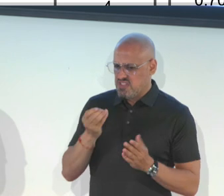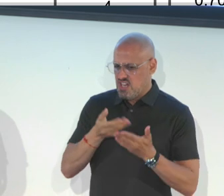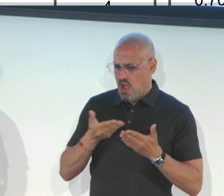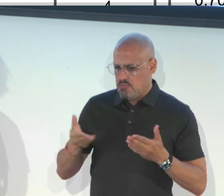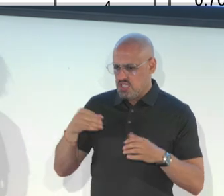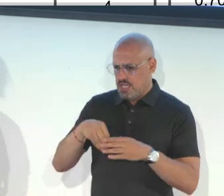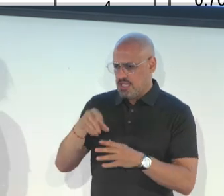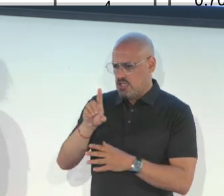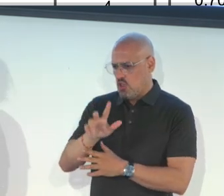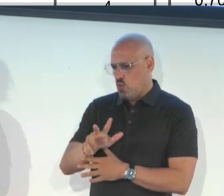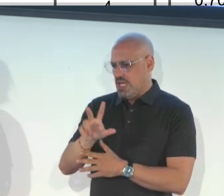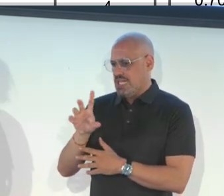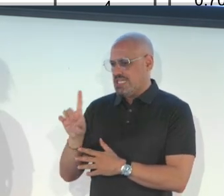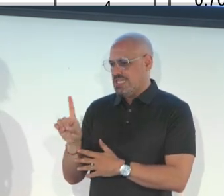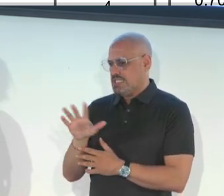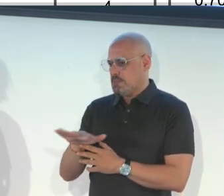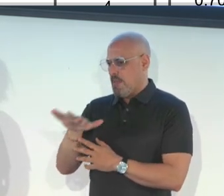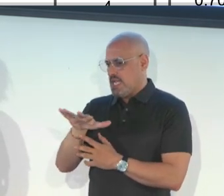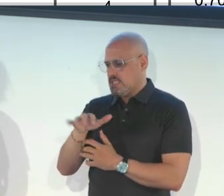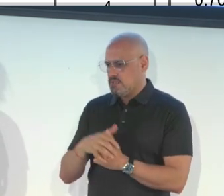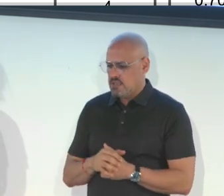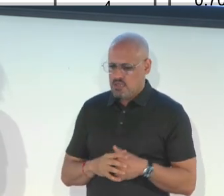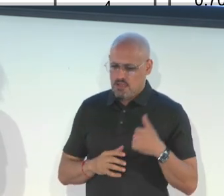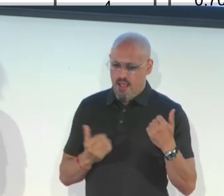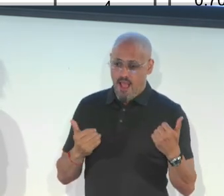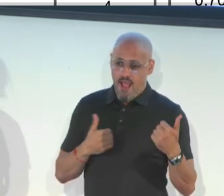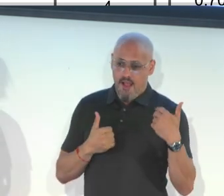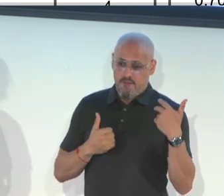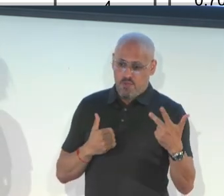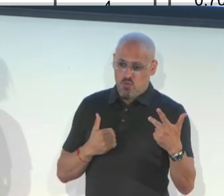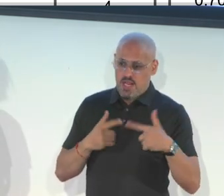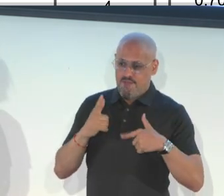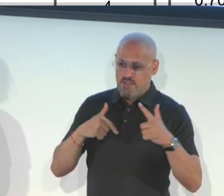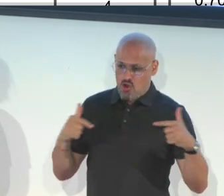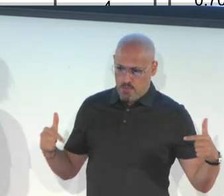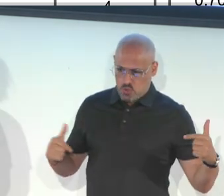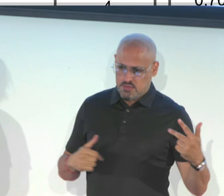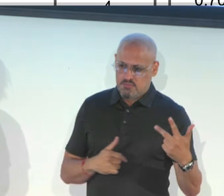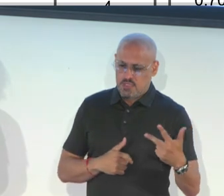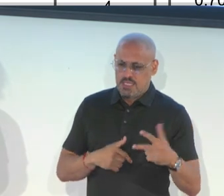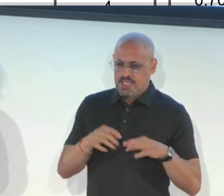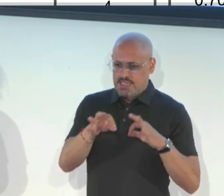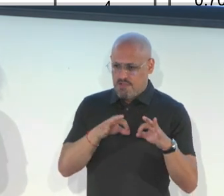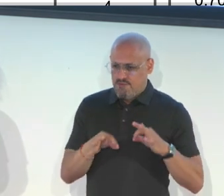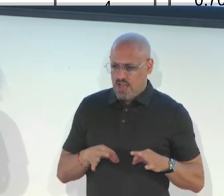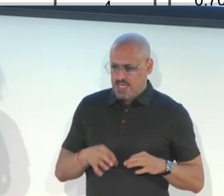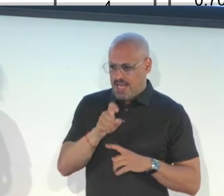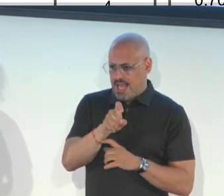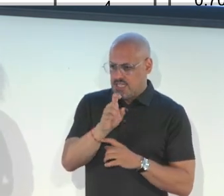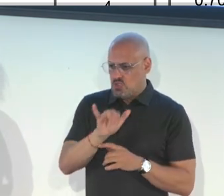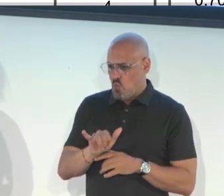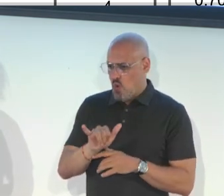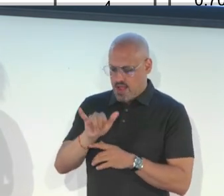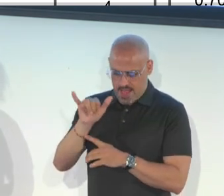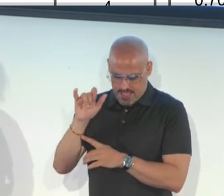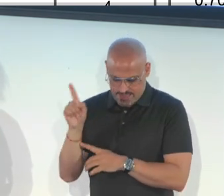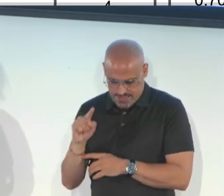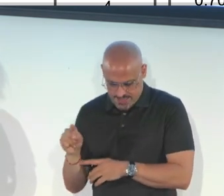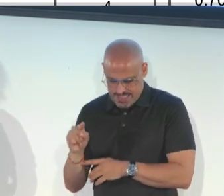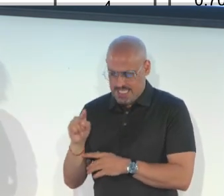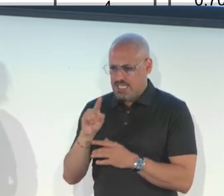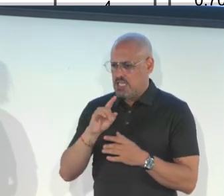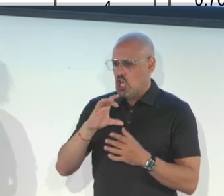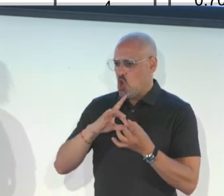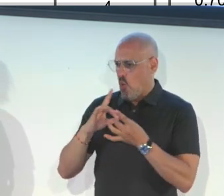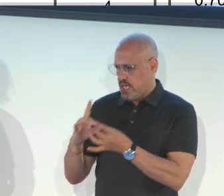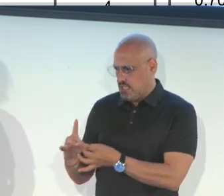in a 3D space. There are three variables defining the X, Y, and Z coordinate.